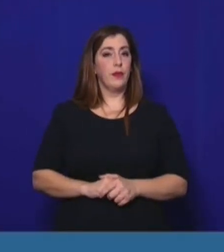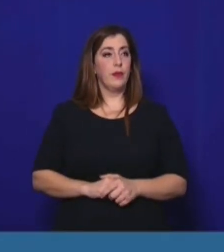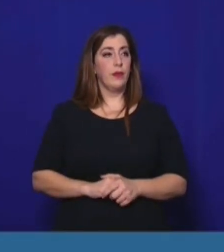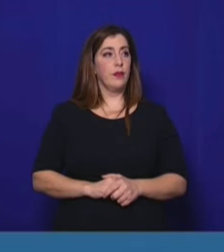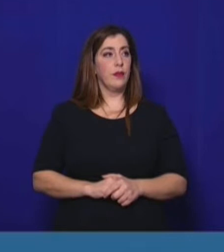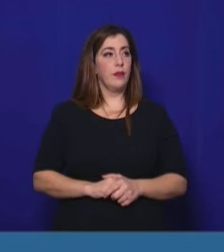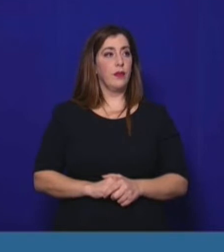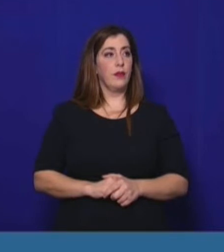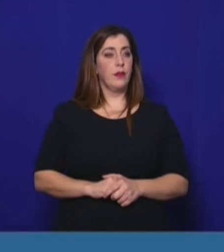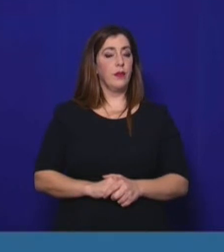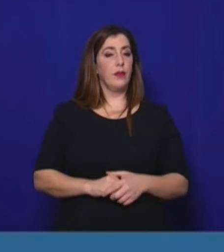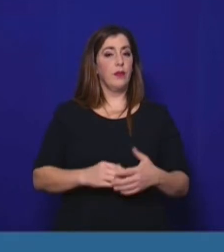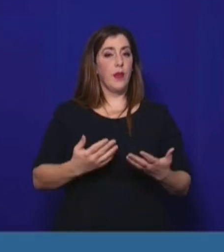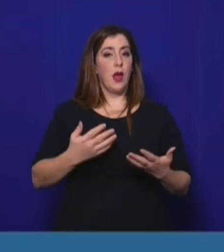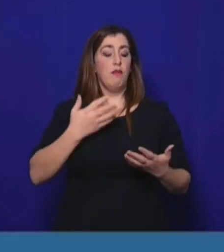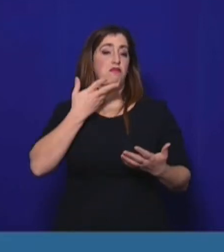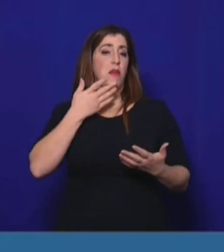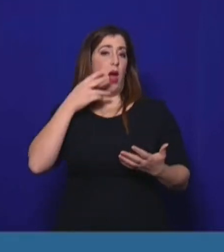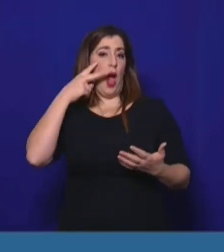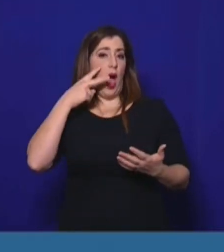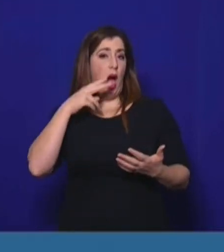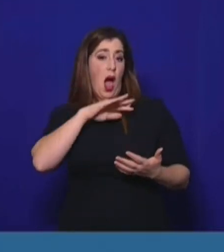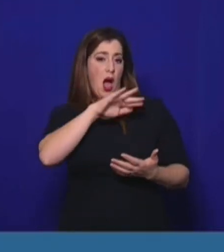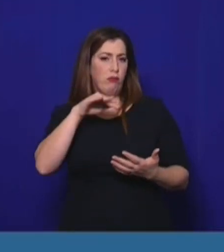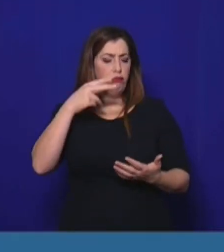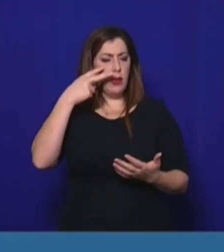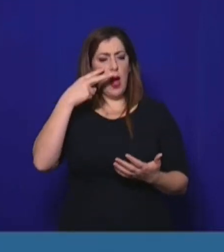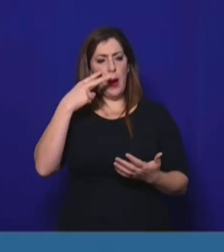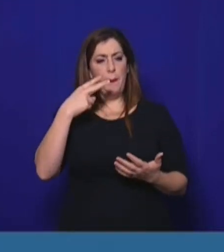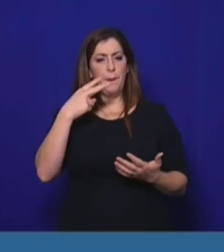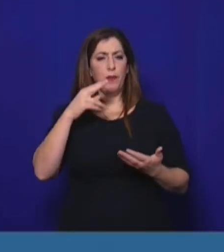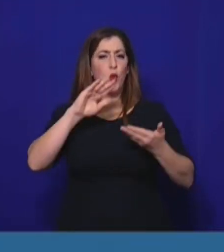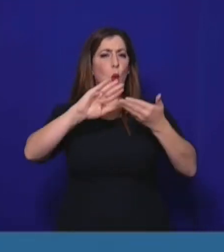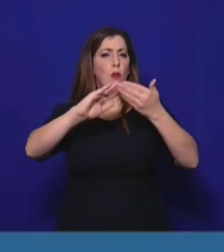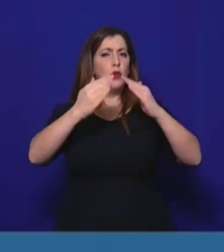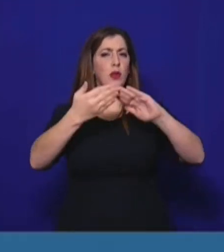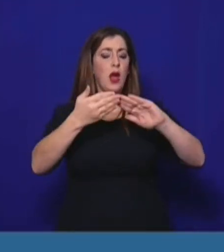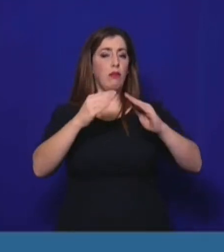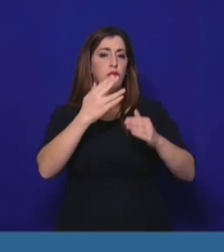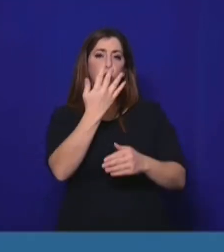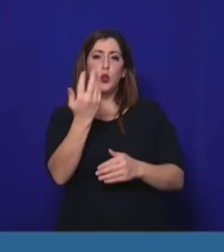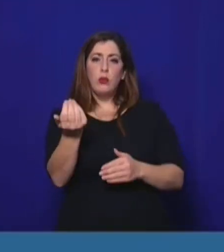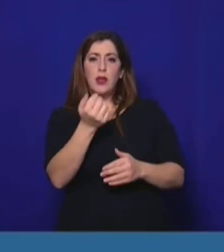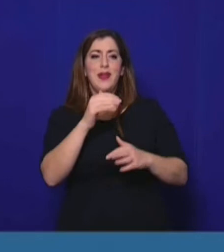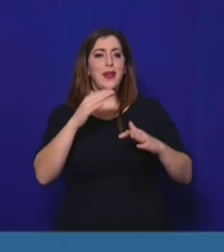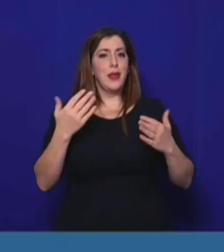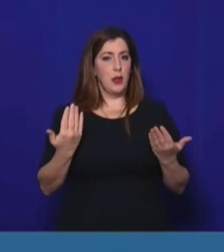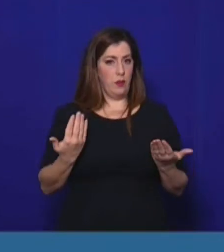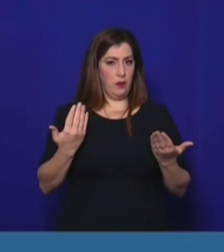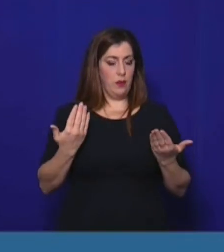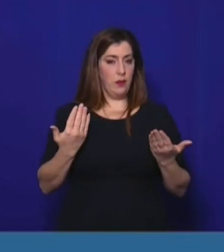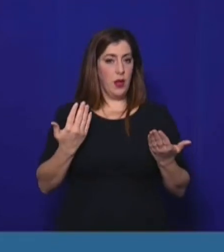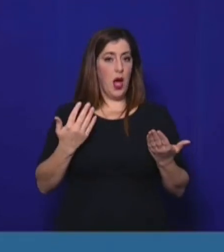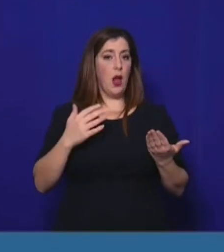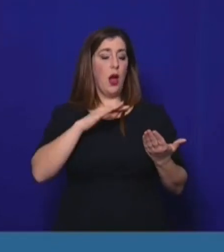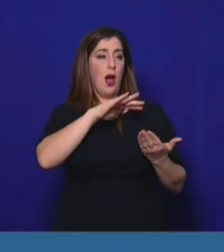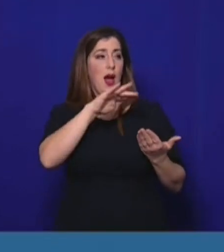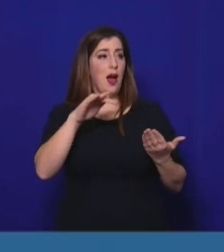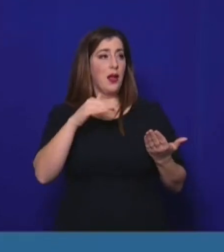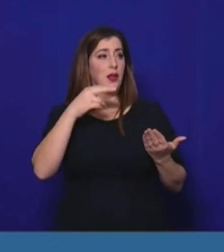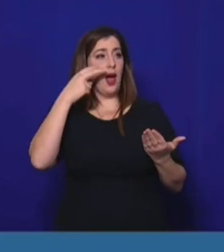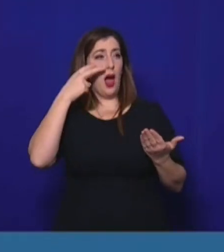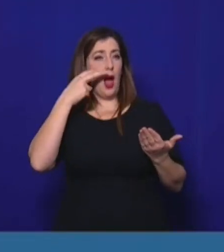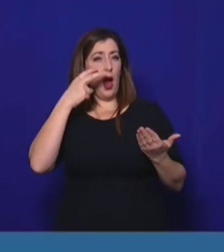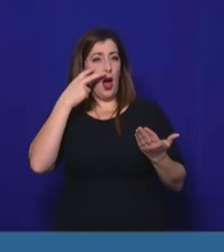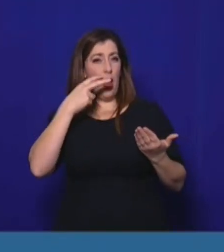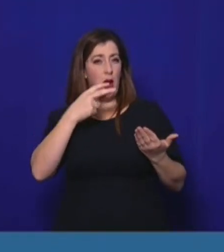naraw in-numru ta' każijiet li konna fil-komunità, tara xejra li hija importanti ħafna li tara meta inti jkollok